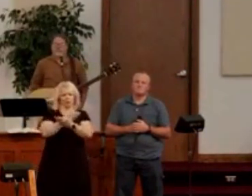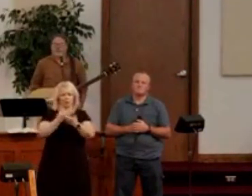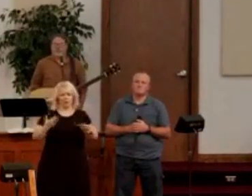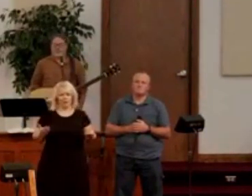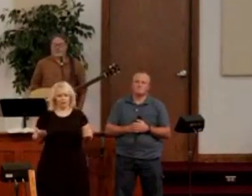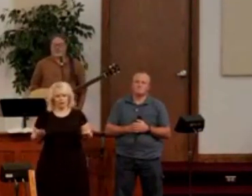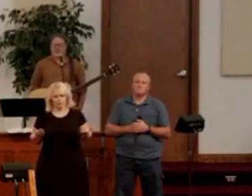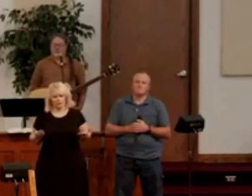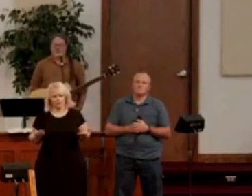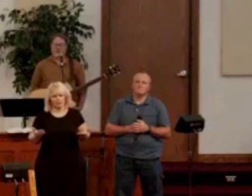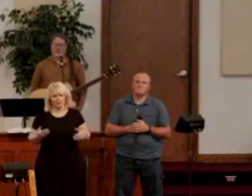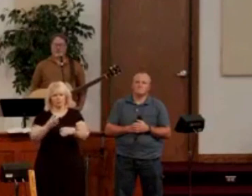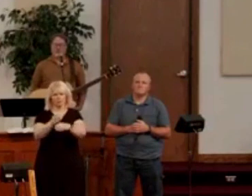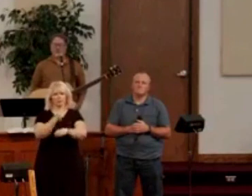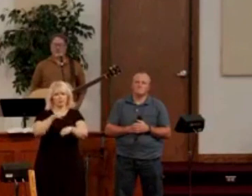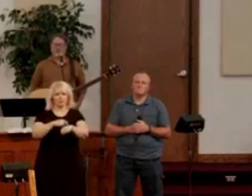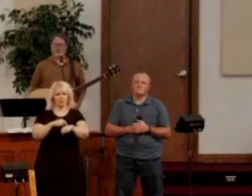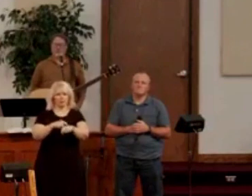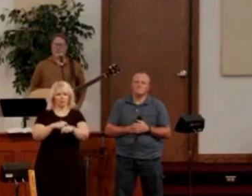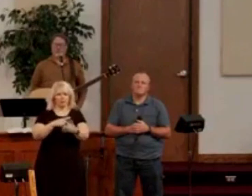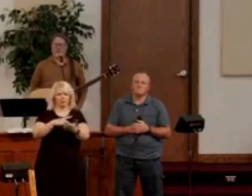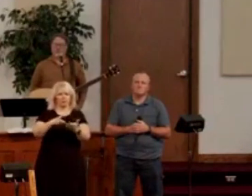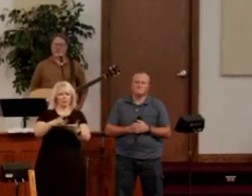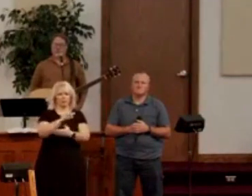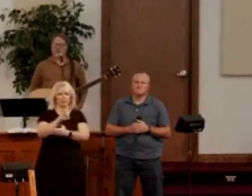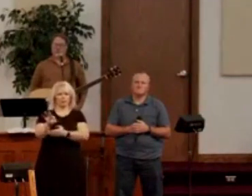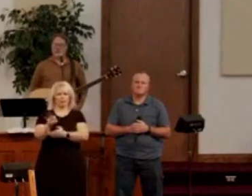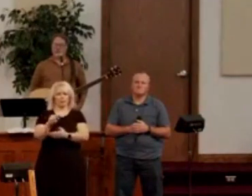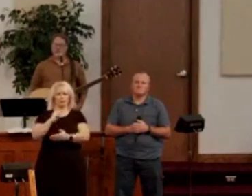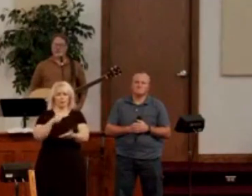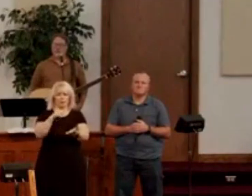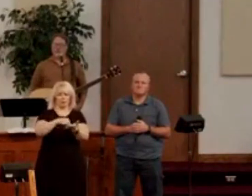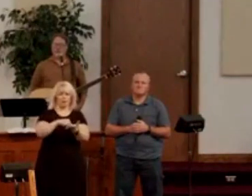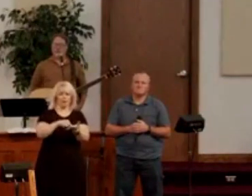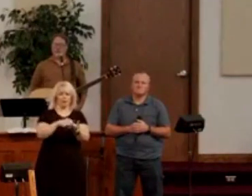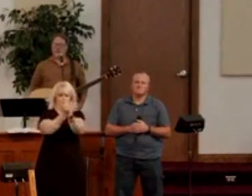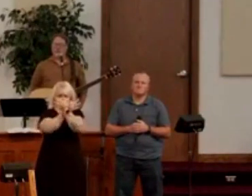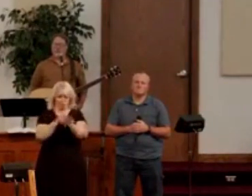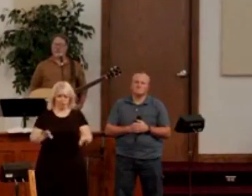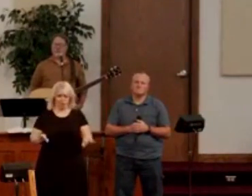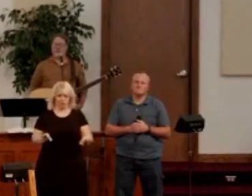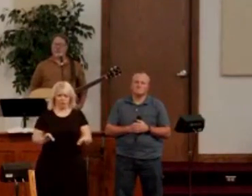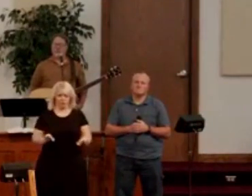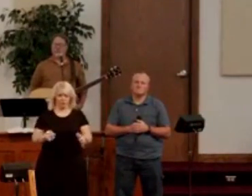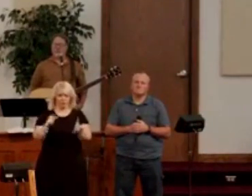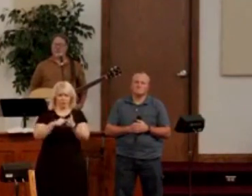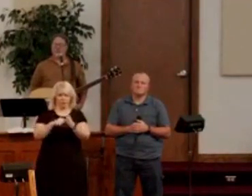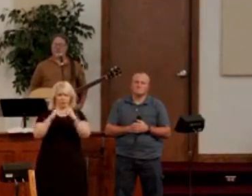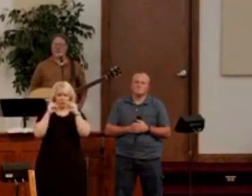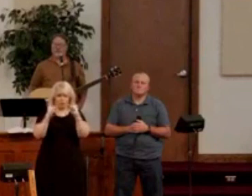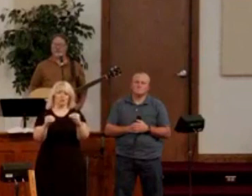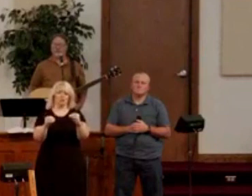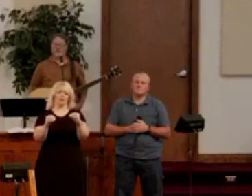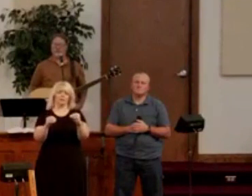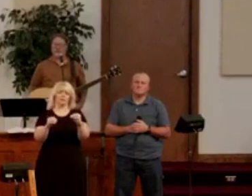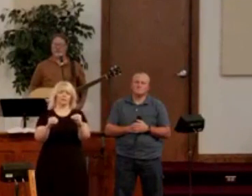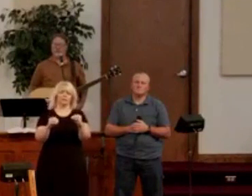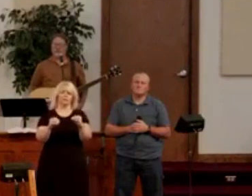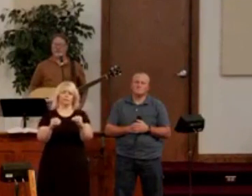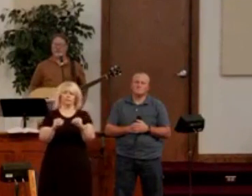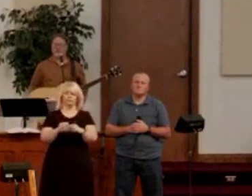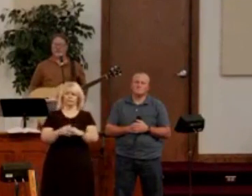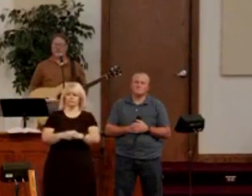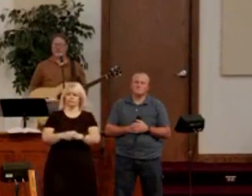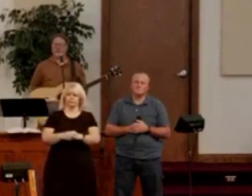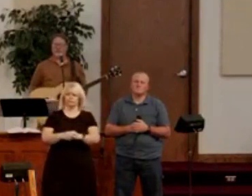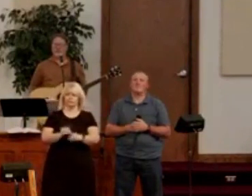were. We took our time, we paid off the debt. We were debt free. If you didn't know that, this church owes nothing. We owe no bank, no money. All right, I know that's wrong English,